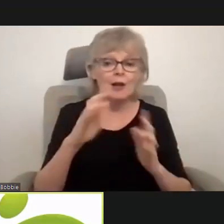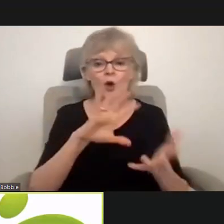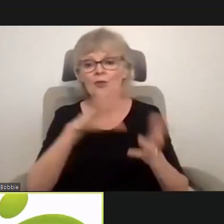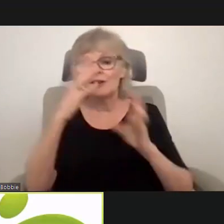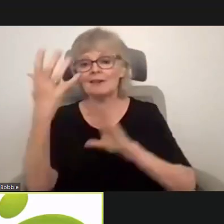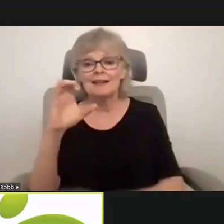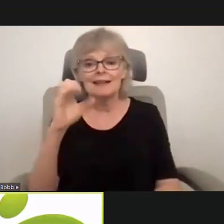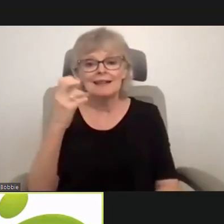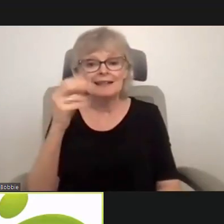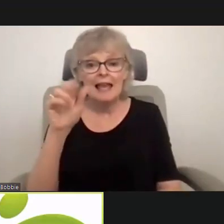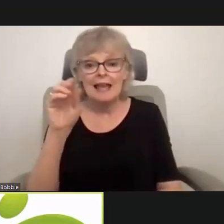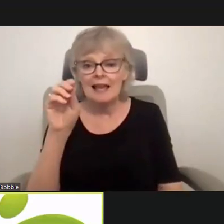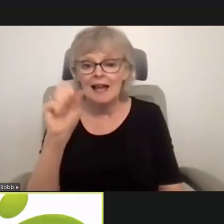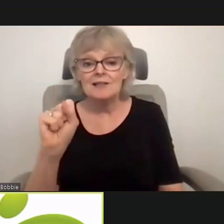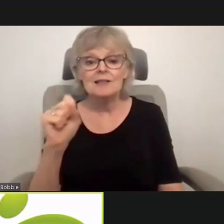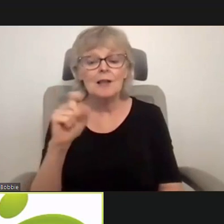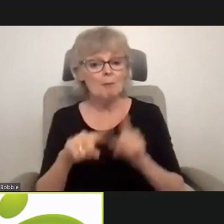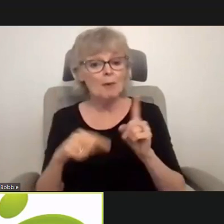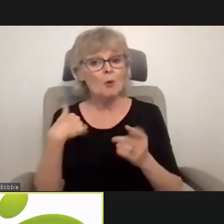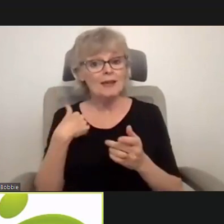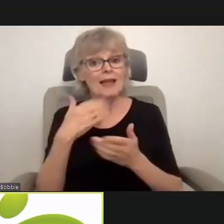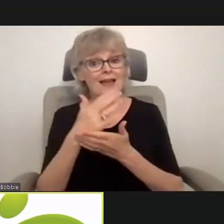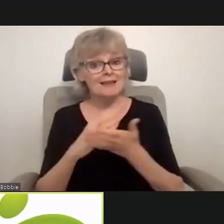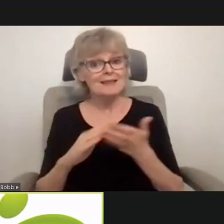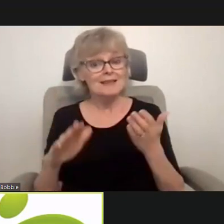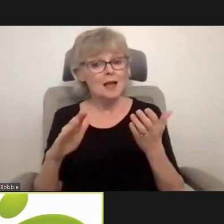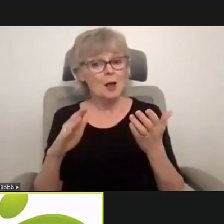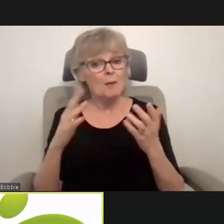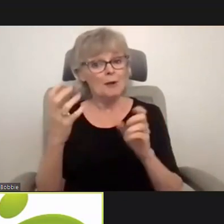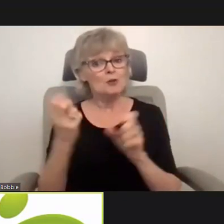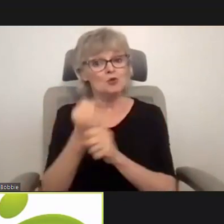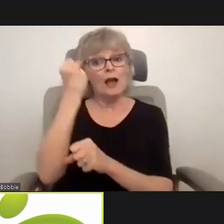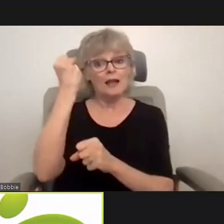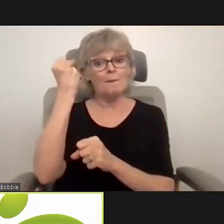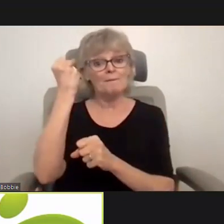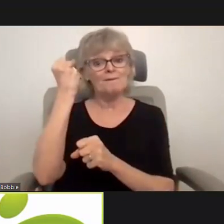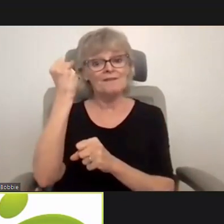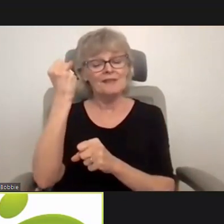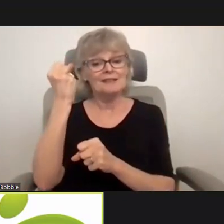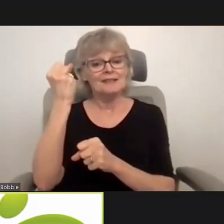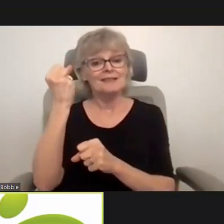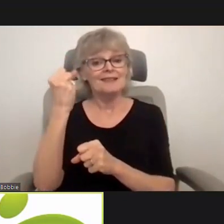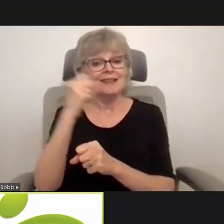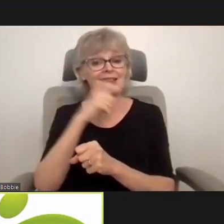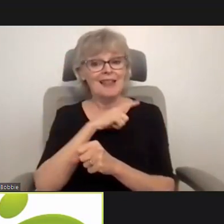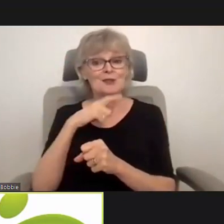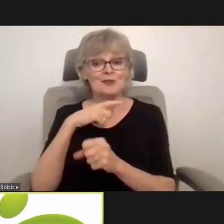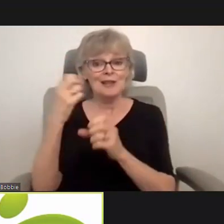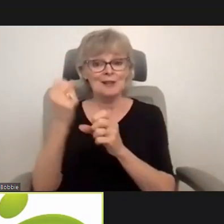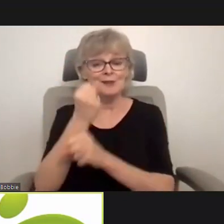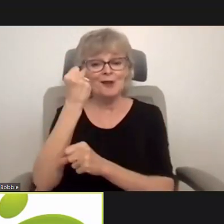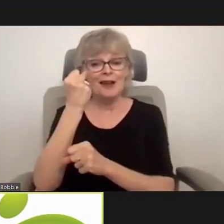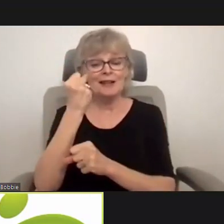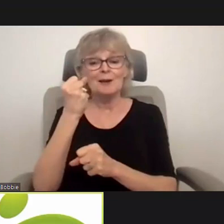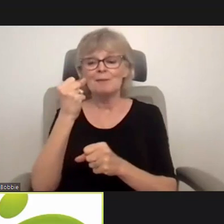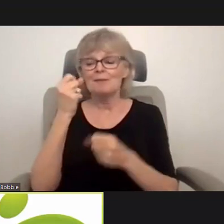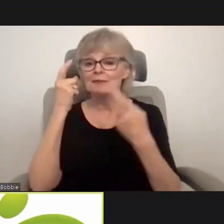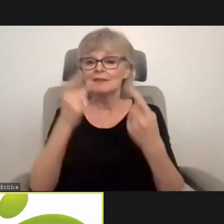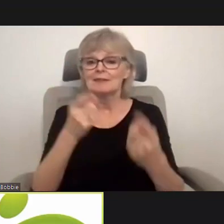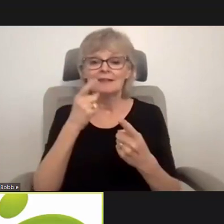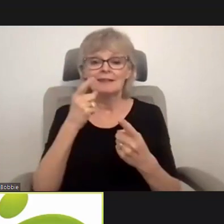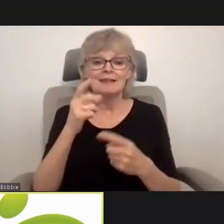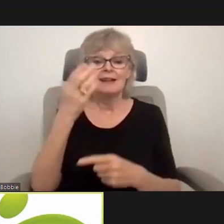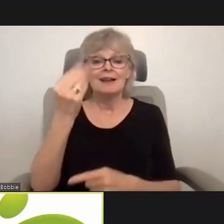we did have legislative triumphs. The biggest one was finally, after decades of work,